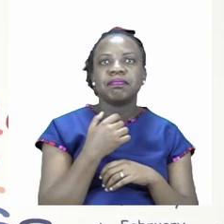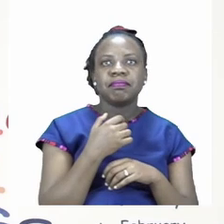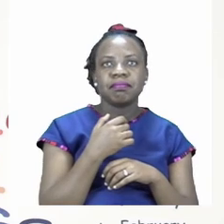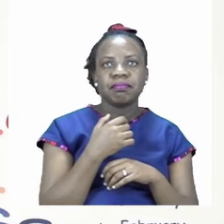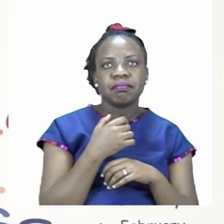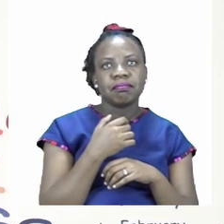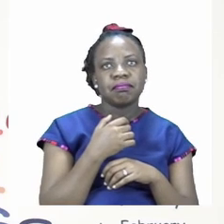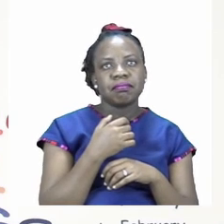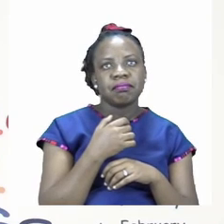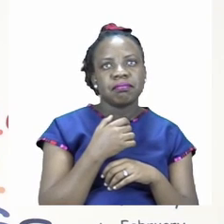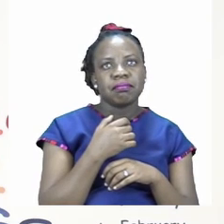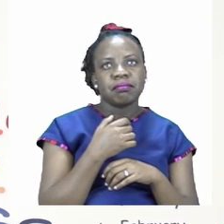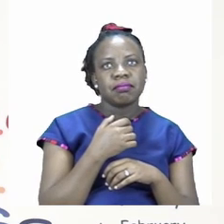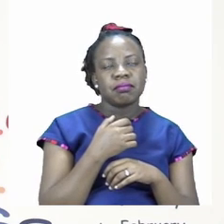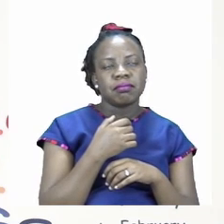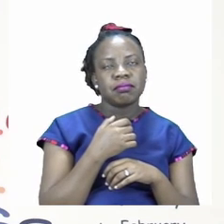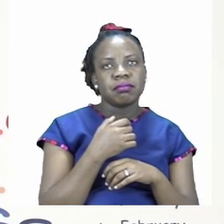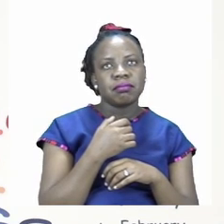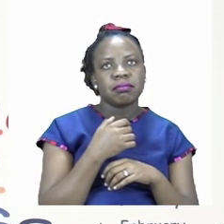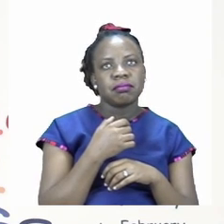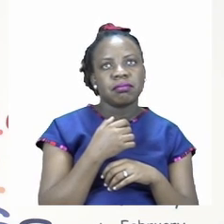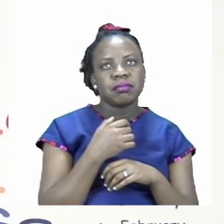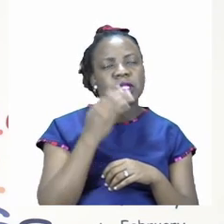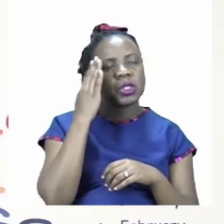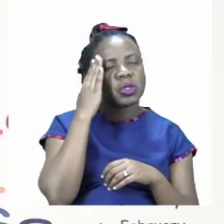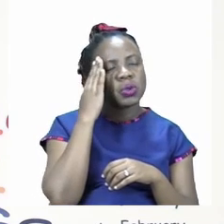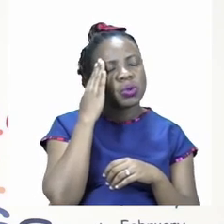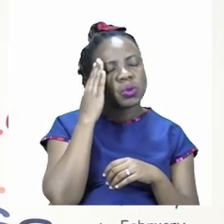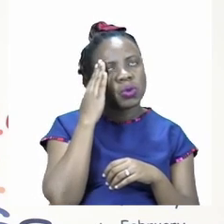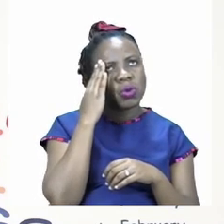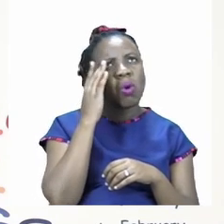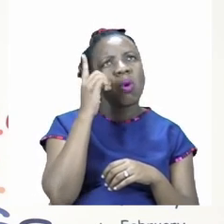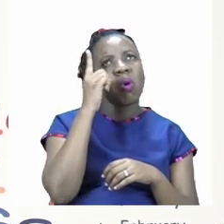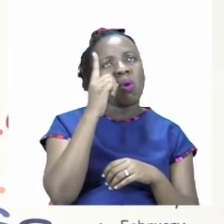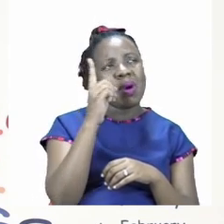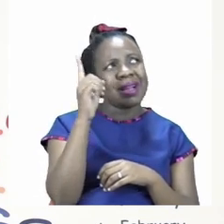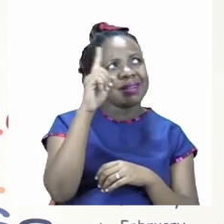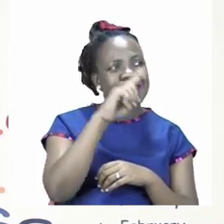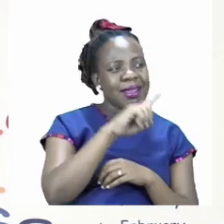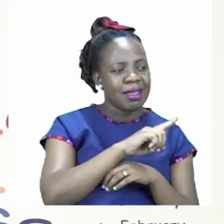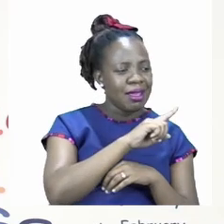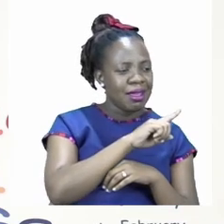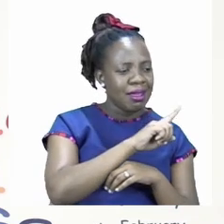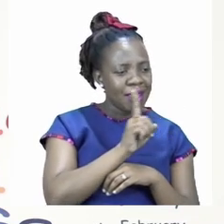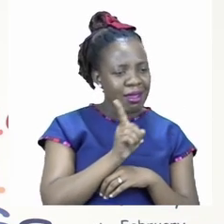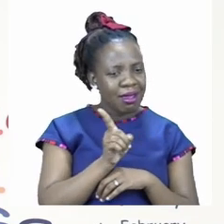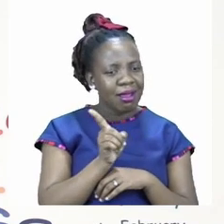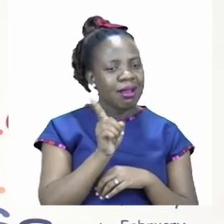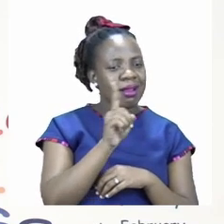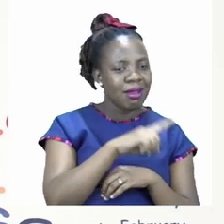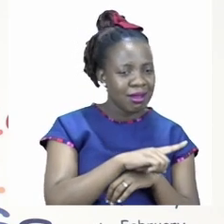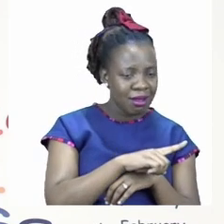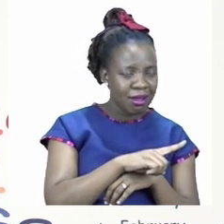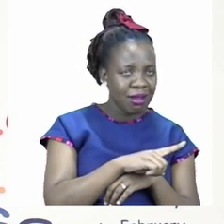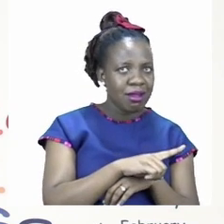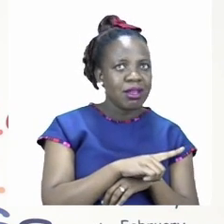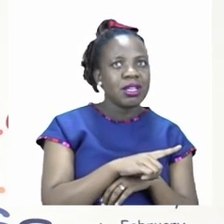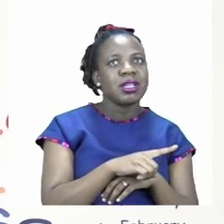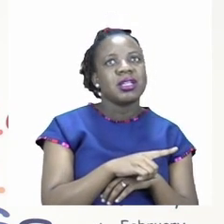So we now know that in 2 days, in 1 day, she would have traveled 5